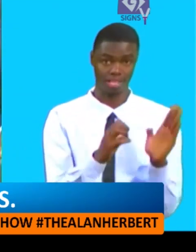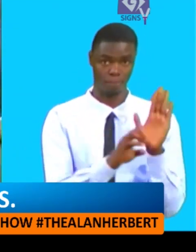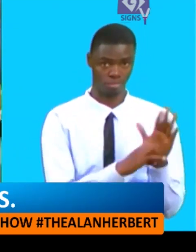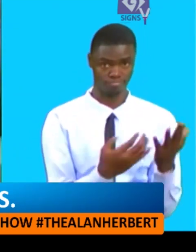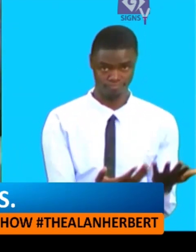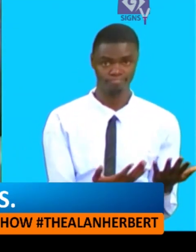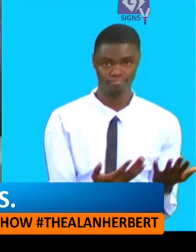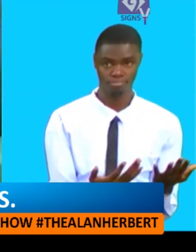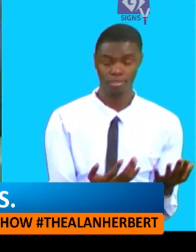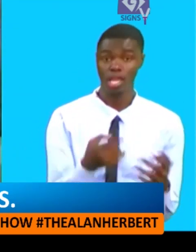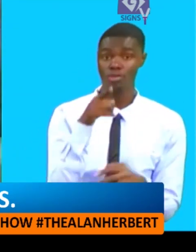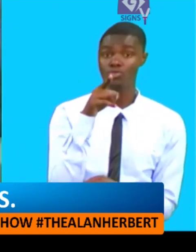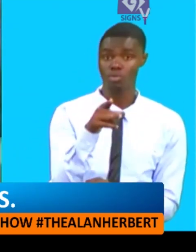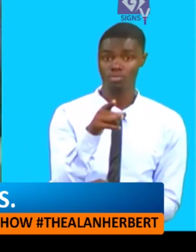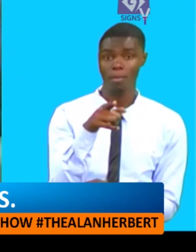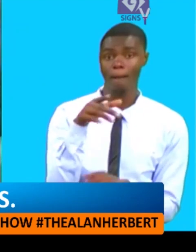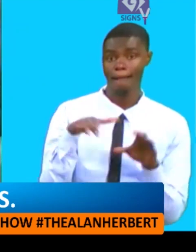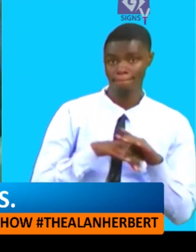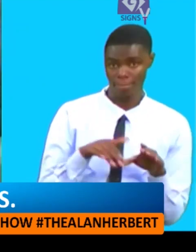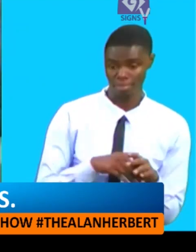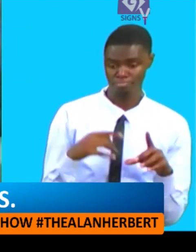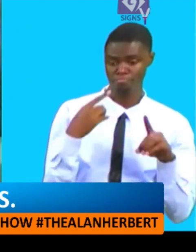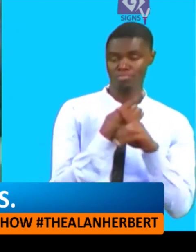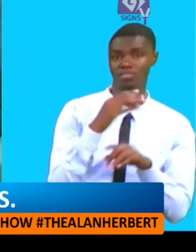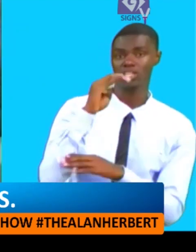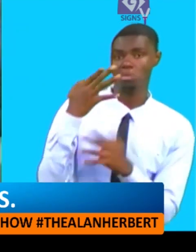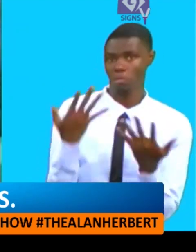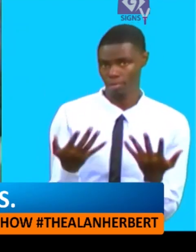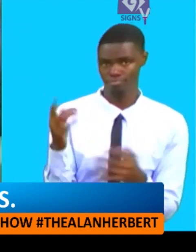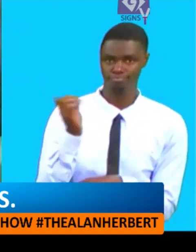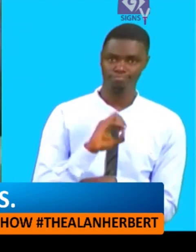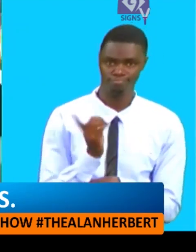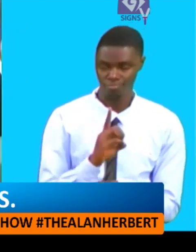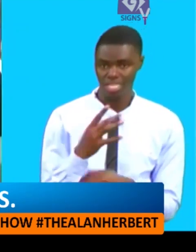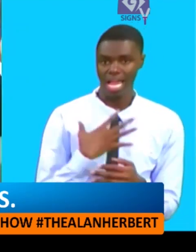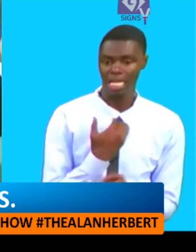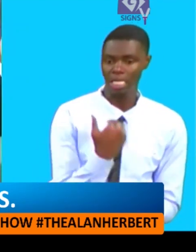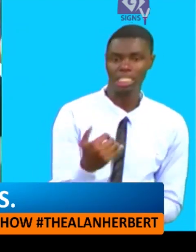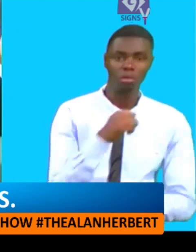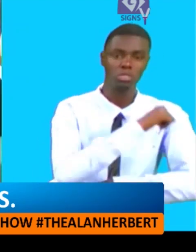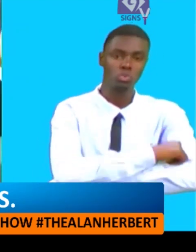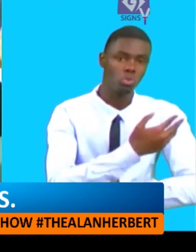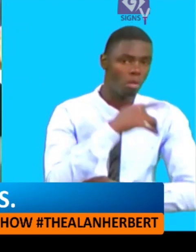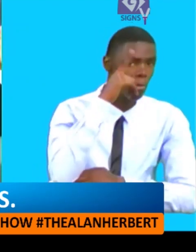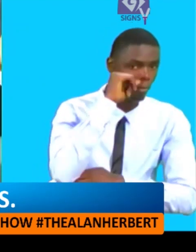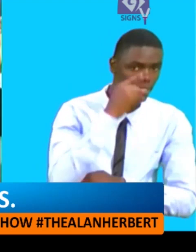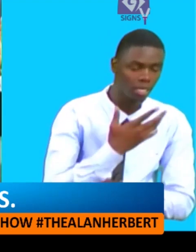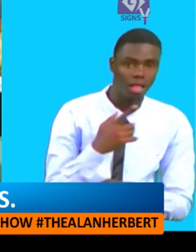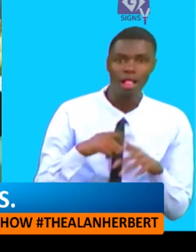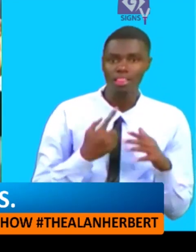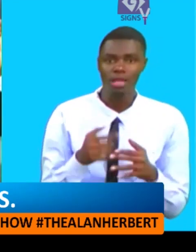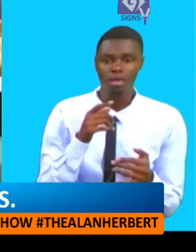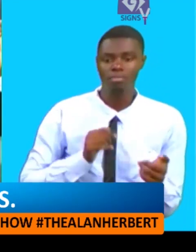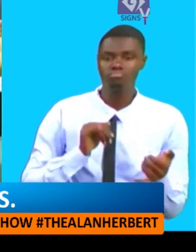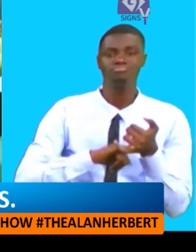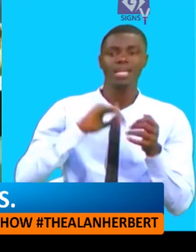if you as the member is in a different town, maybe in Nairobi, there's a child in school, maybe in Mombasa, and then maybe your spouse is